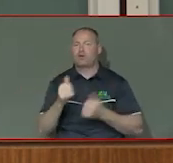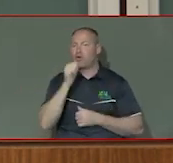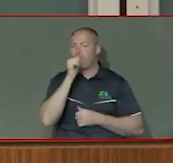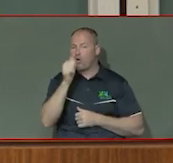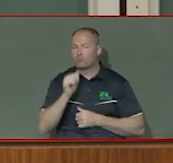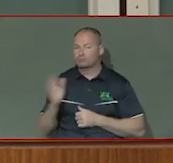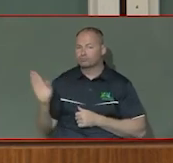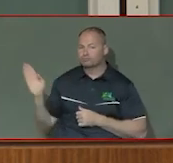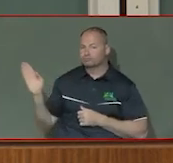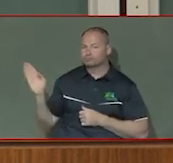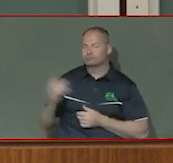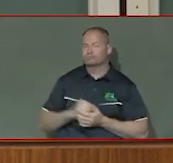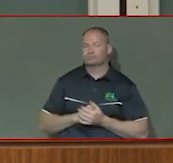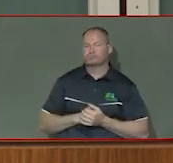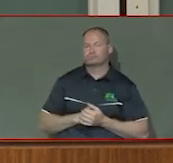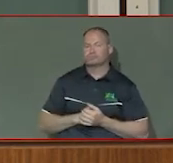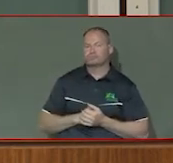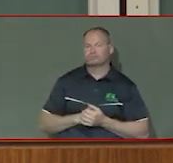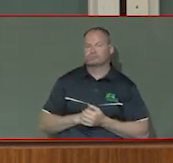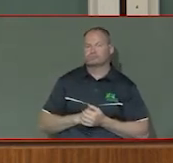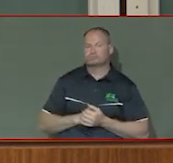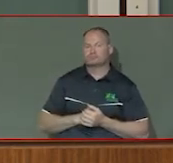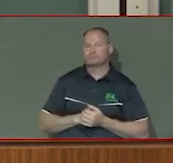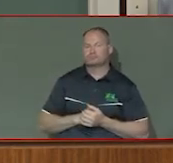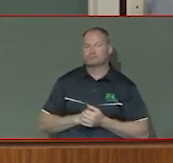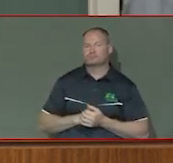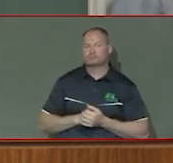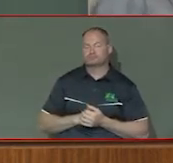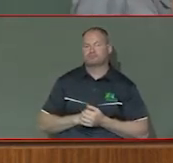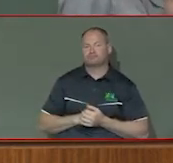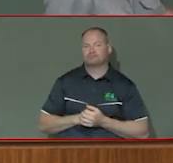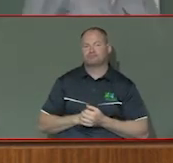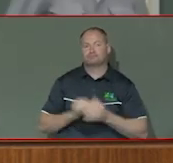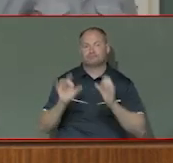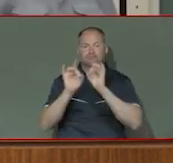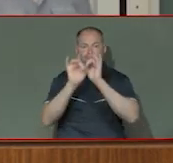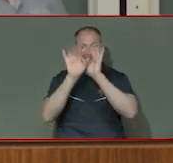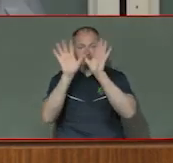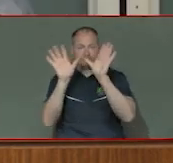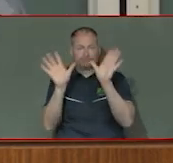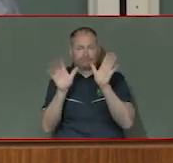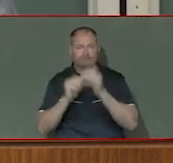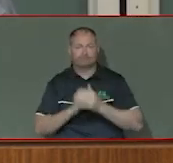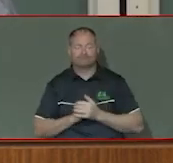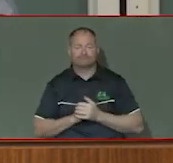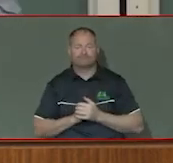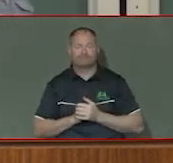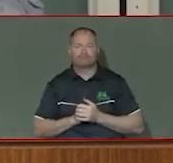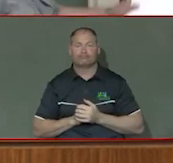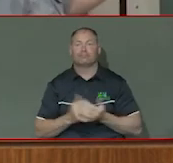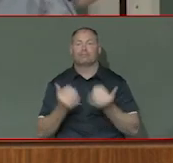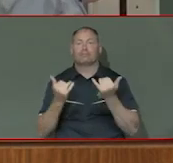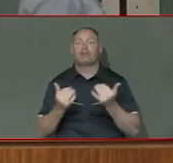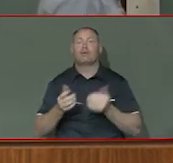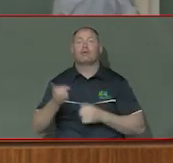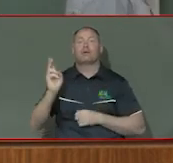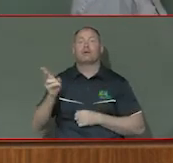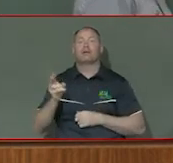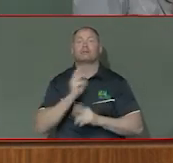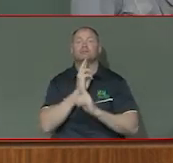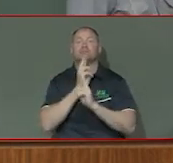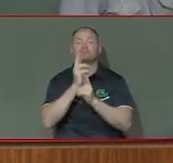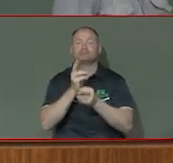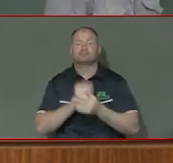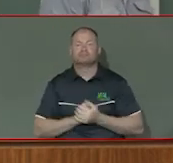2m, the square root of 1 minus m squared. Right, is that clear? I repeat. The first